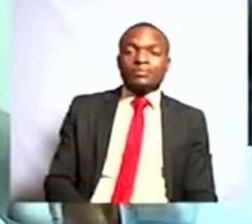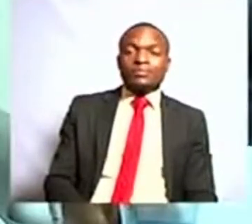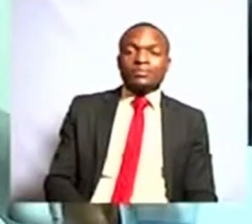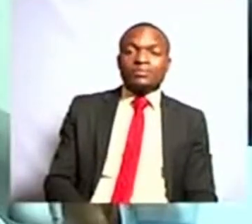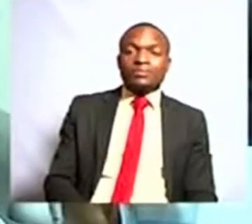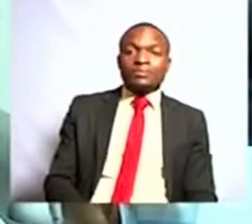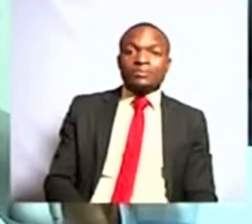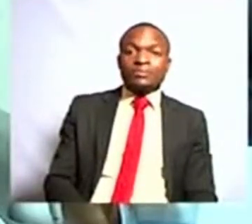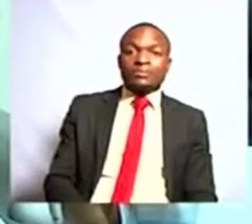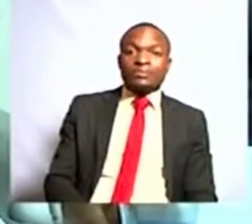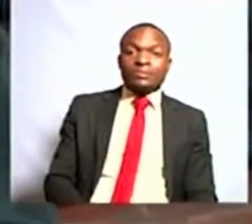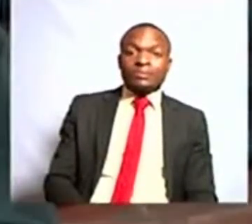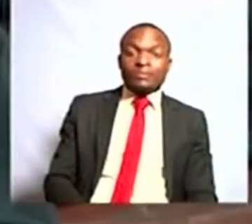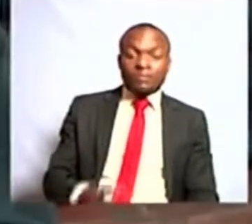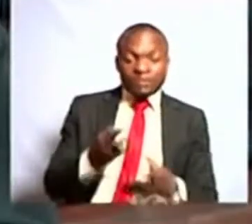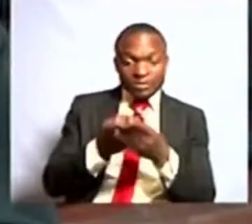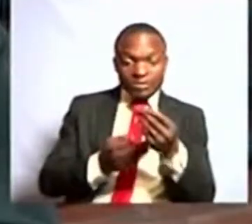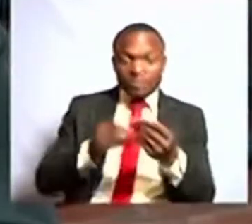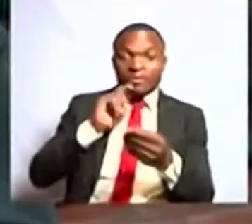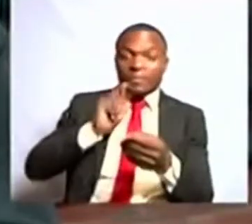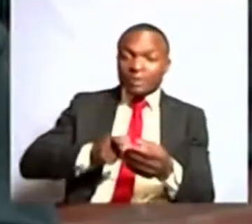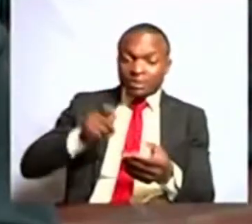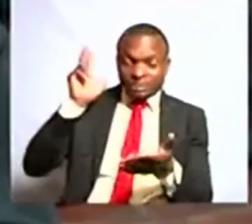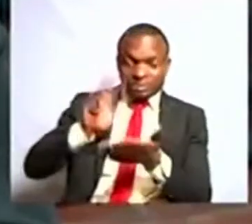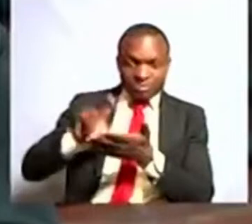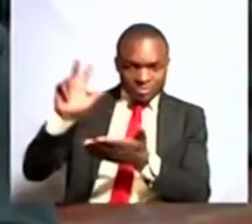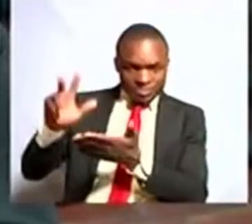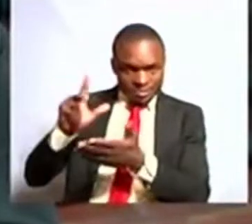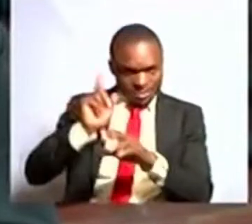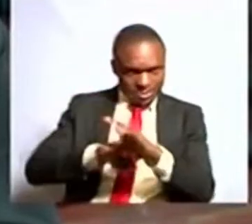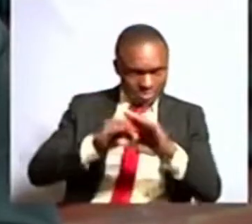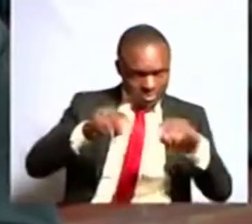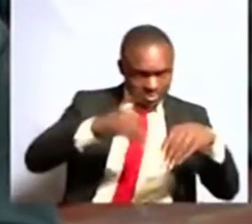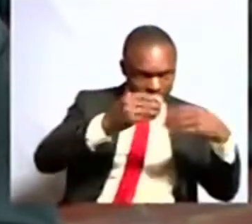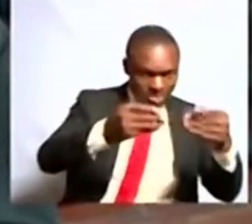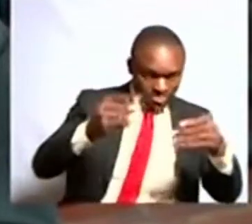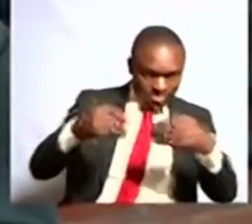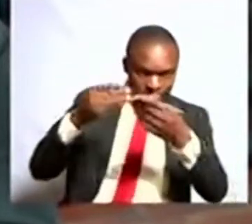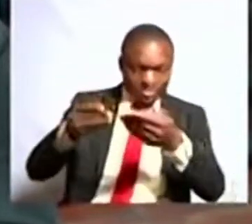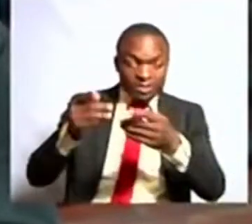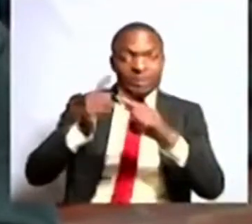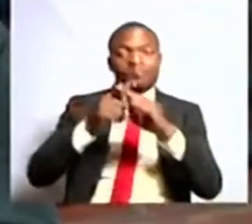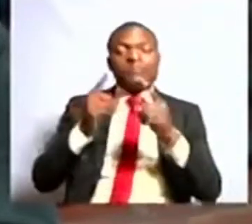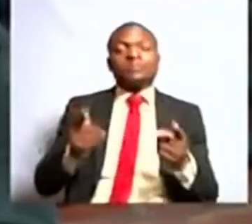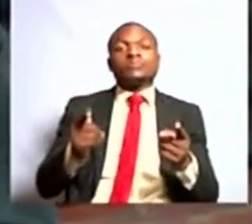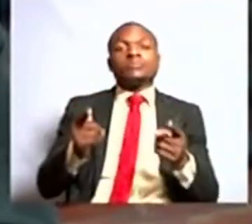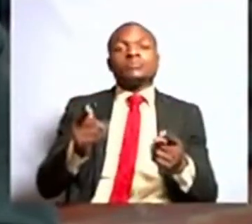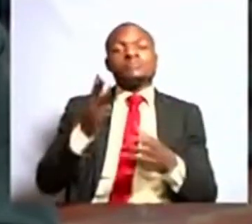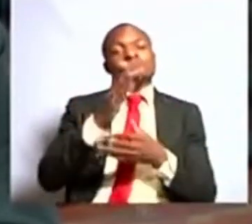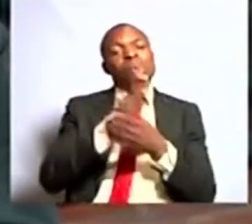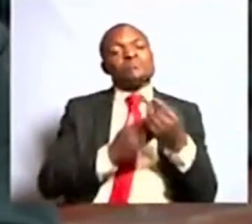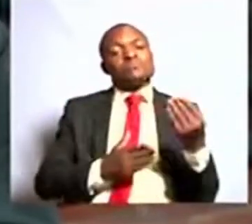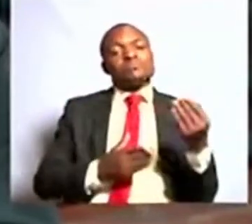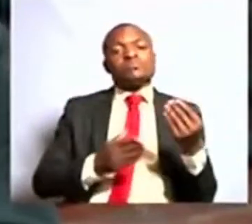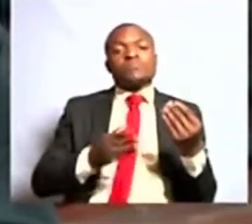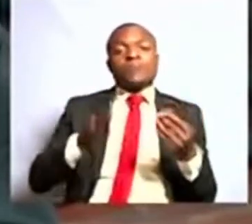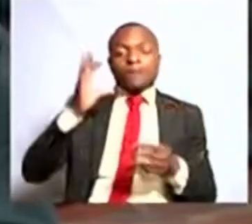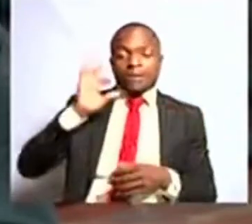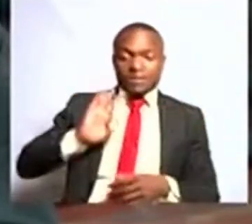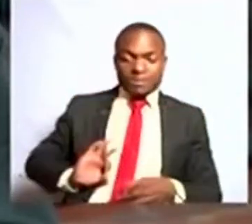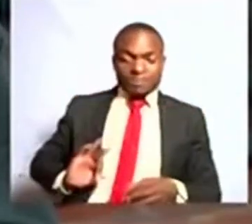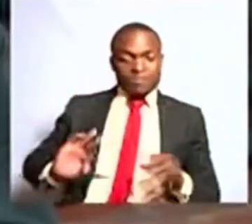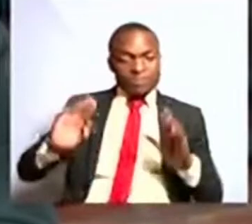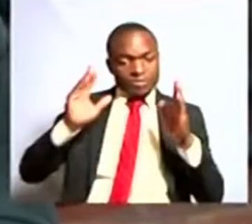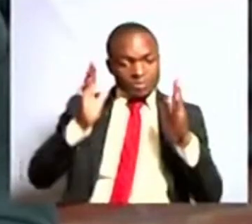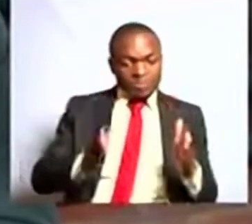acquittals were supposed to be signed at the time of delivery, but some of the beneficiaries were not available at